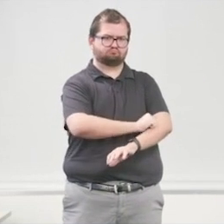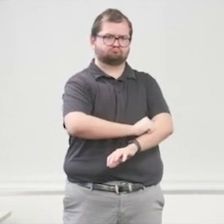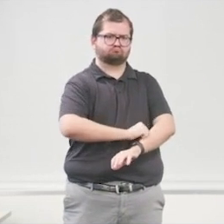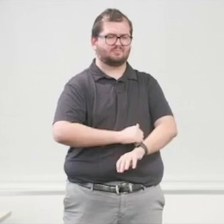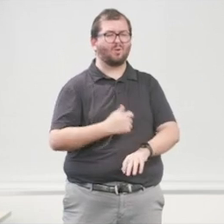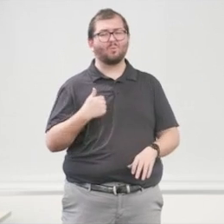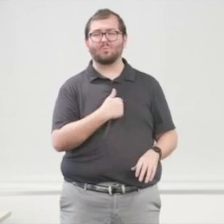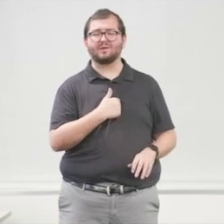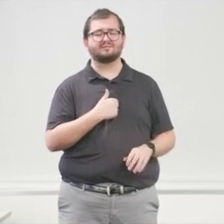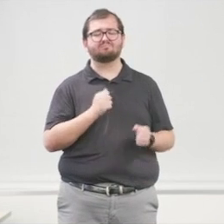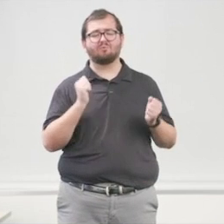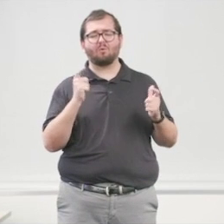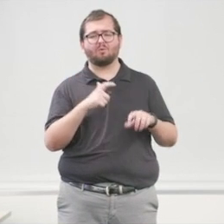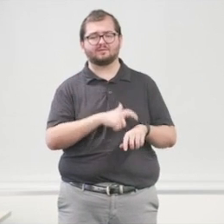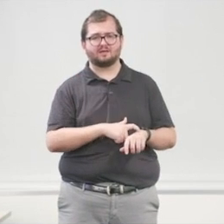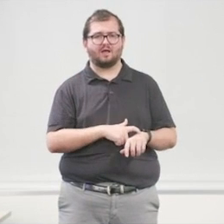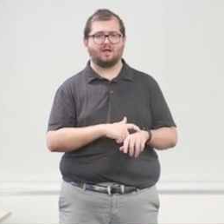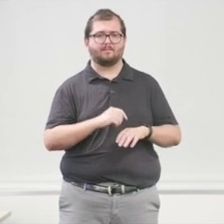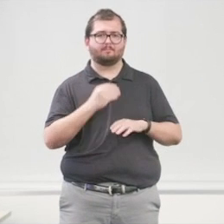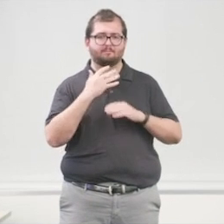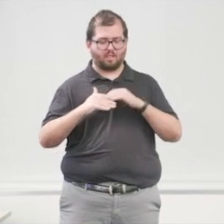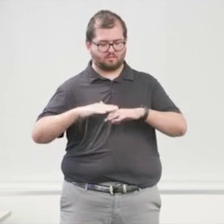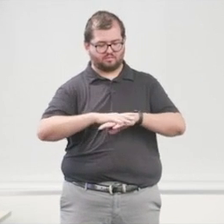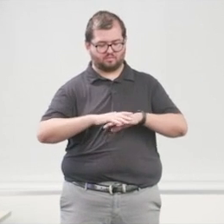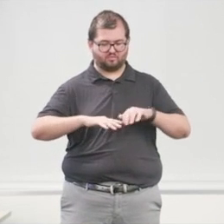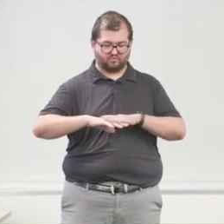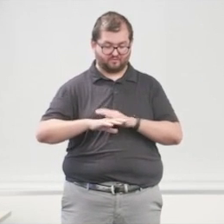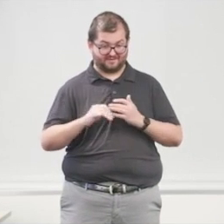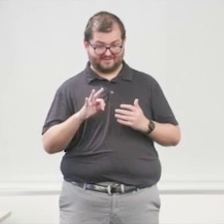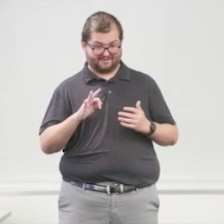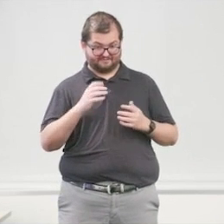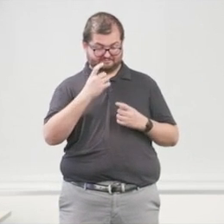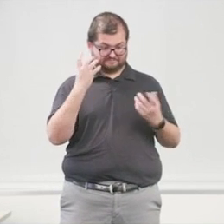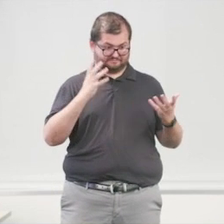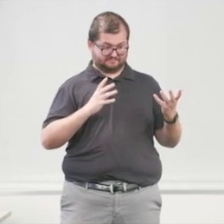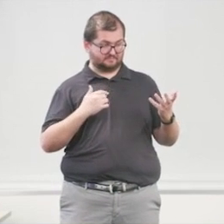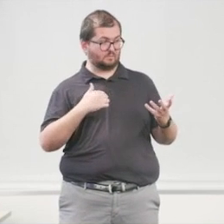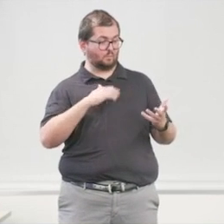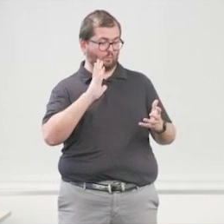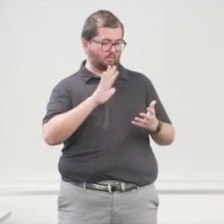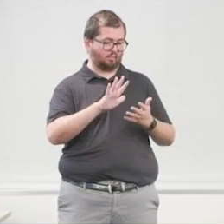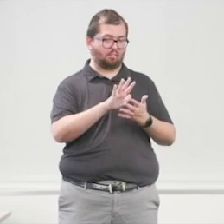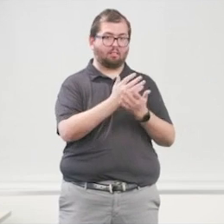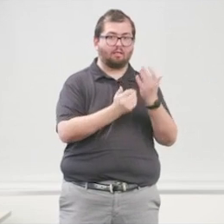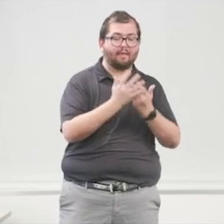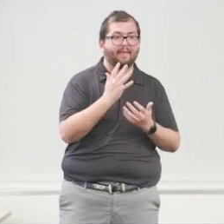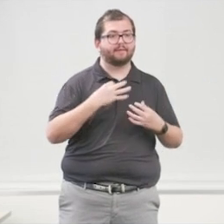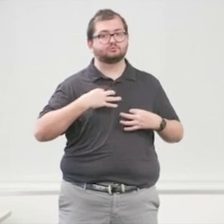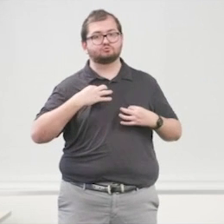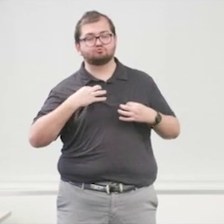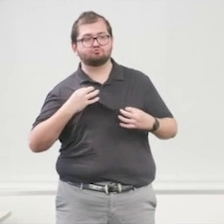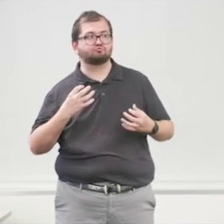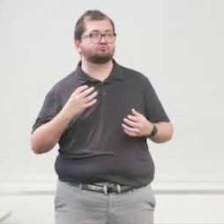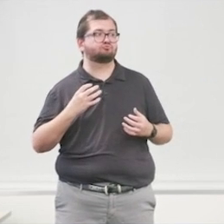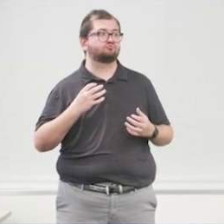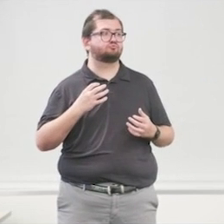the time. I mean, yeah, we have gloves on, but if it's a traumatic situation, we'll get blood on our pants, we get blood on our shirts, we